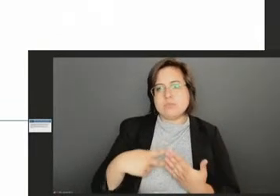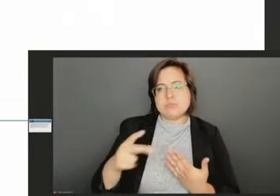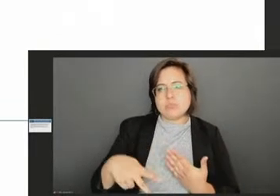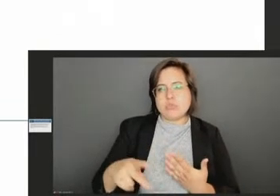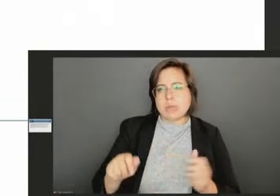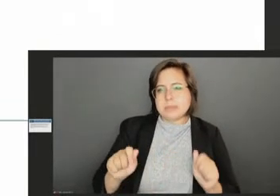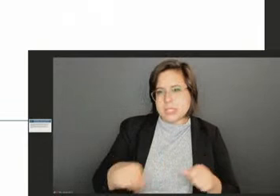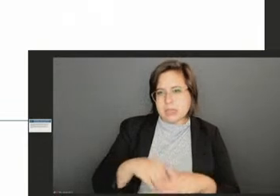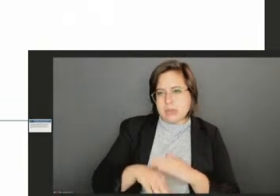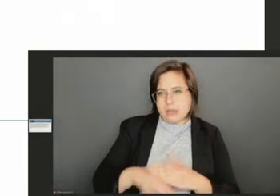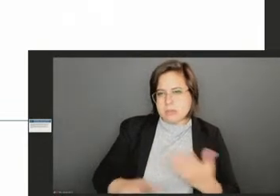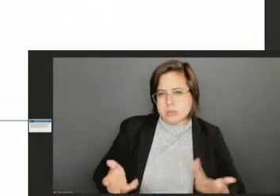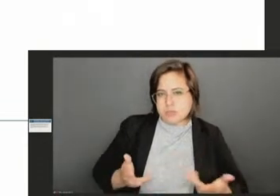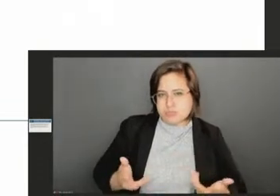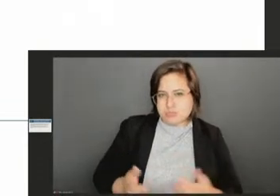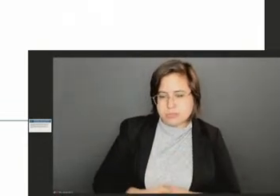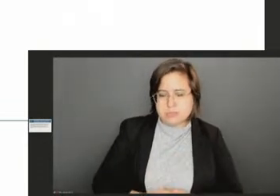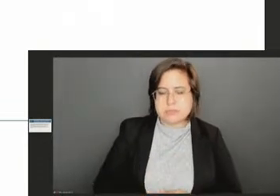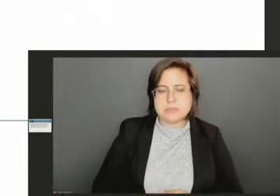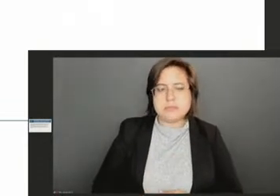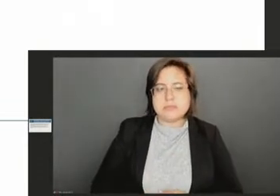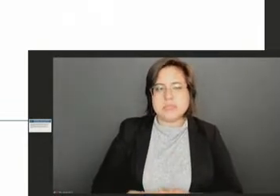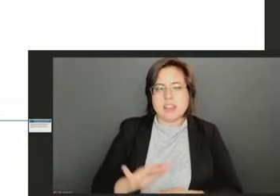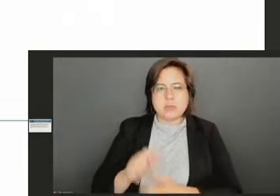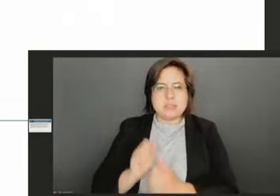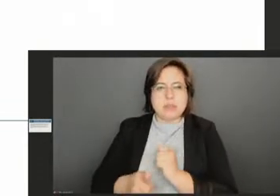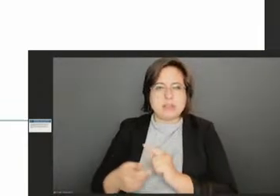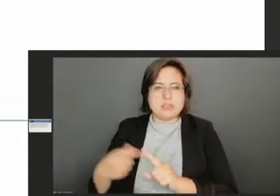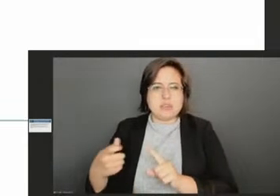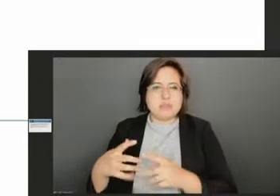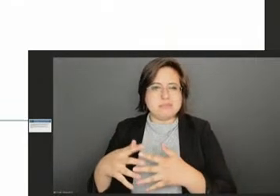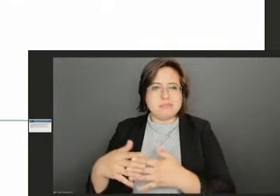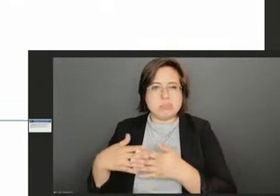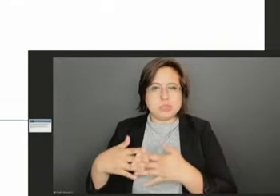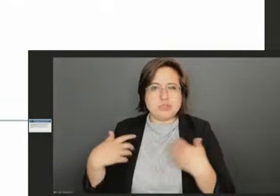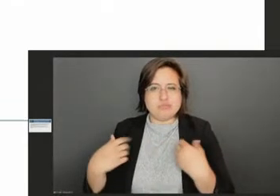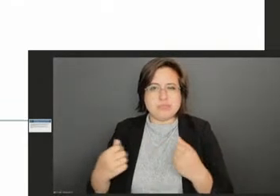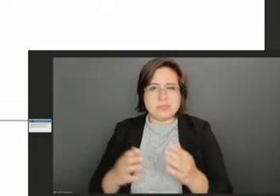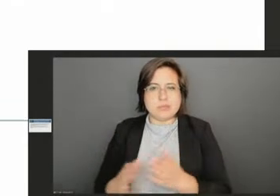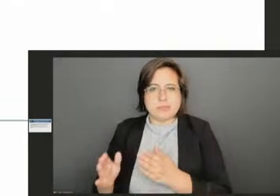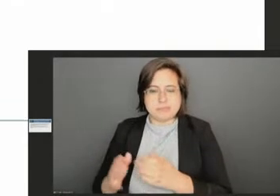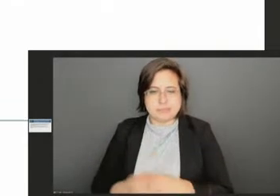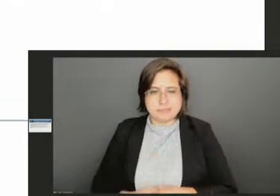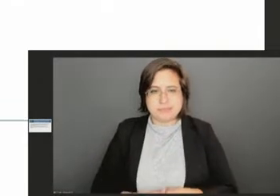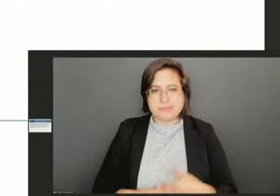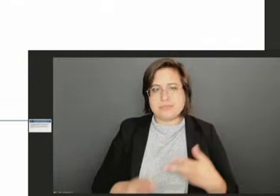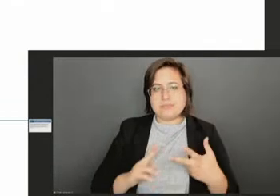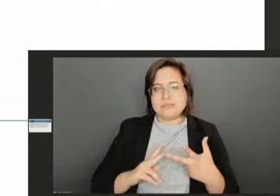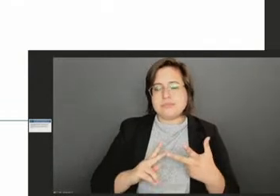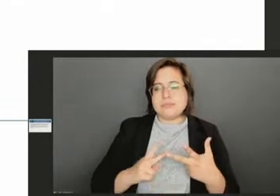to access that was passed as a part of the American Rescue Plan. And then I think the third